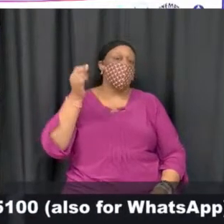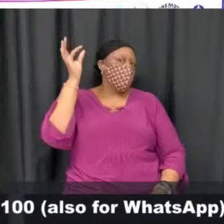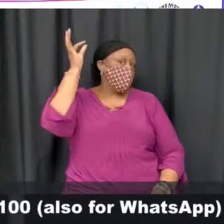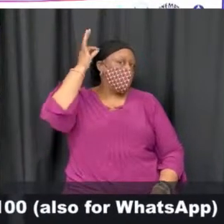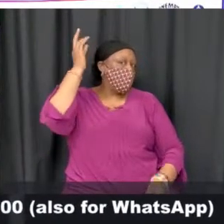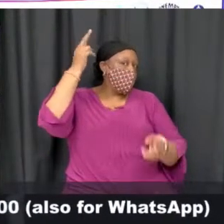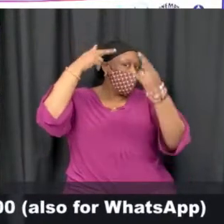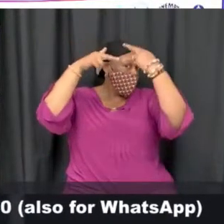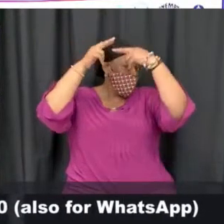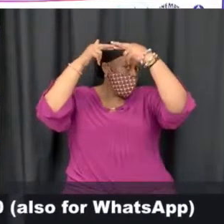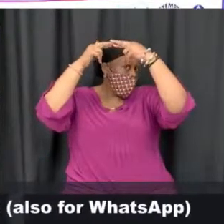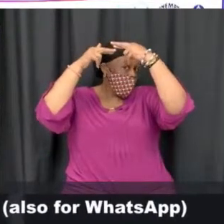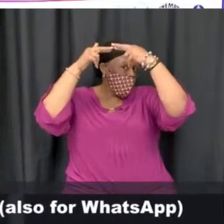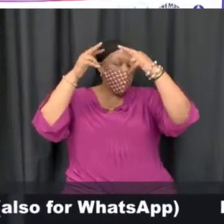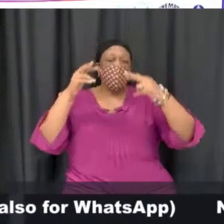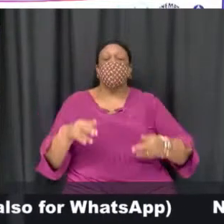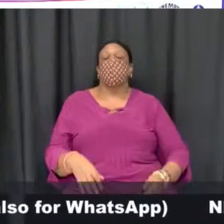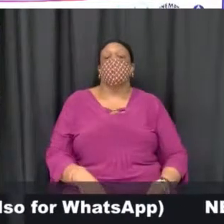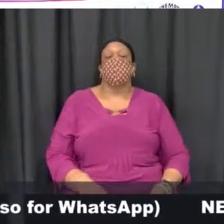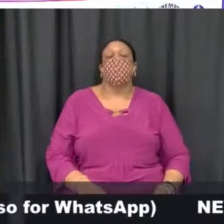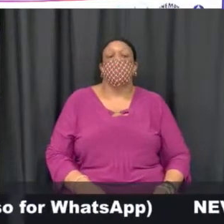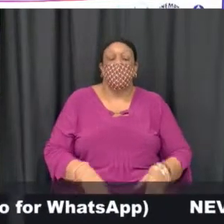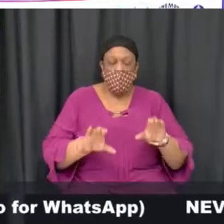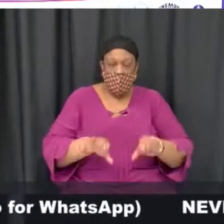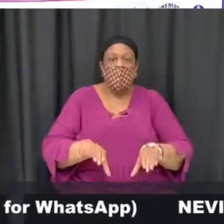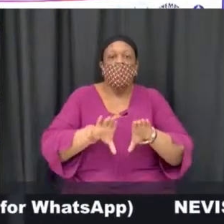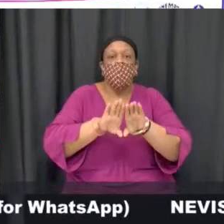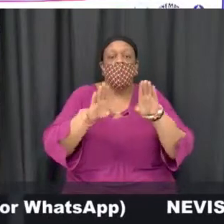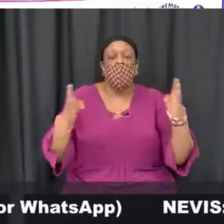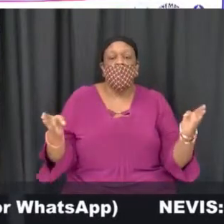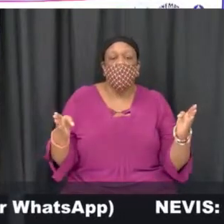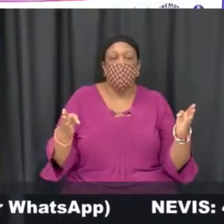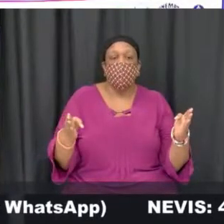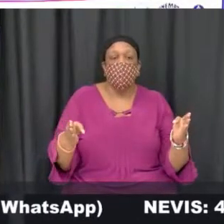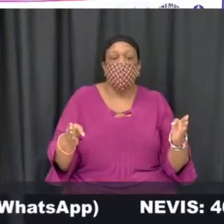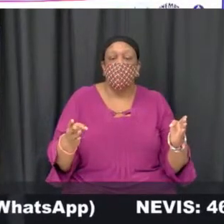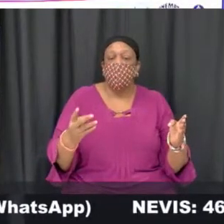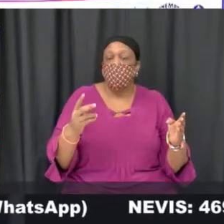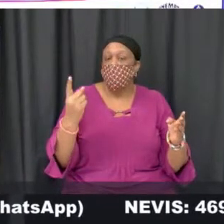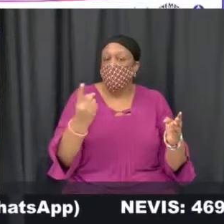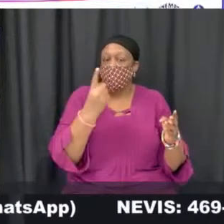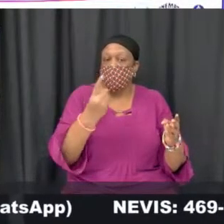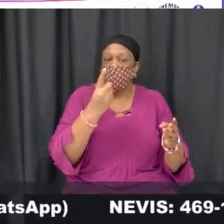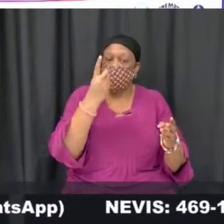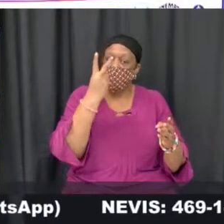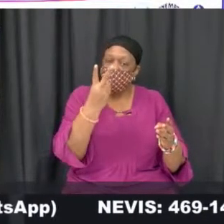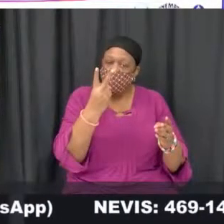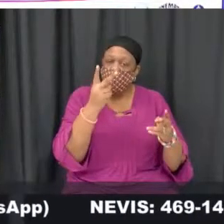open, but no more than 2 persons shall be allowed in the waiting area.